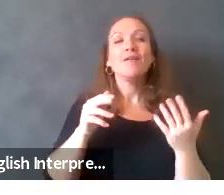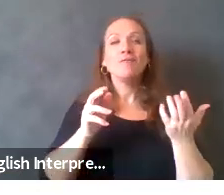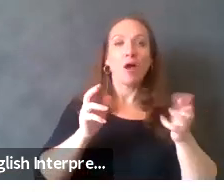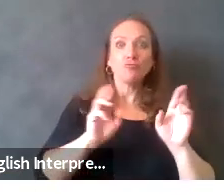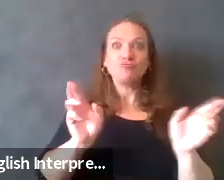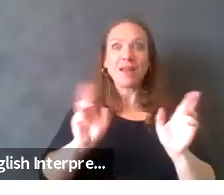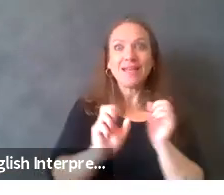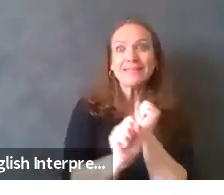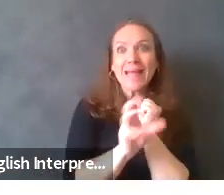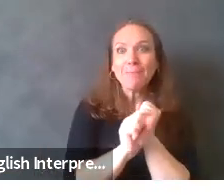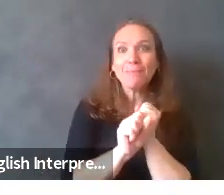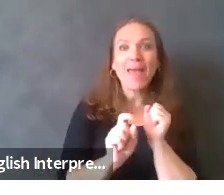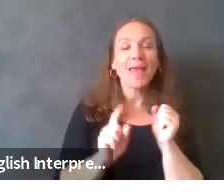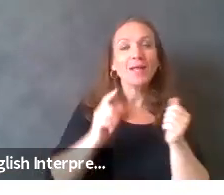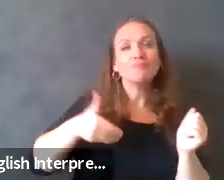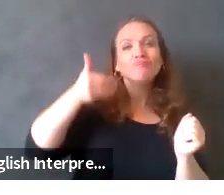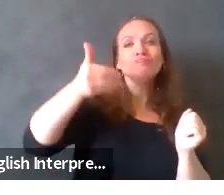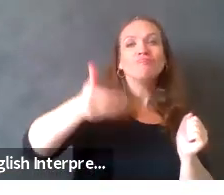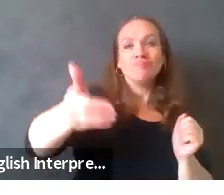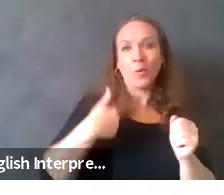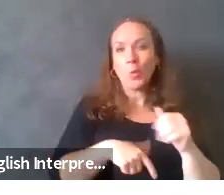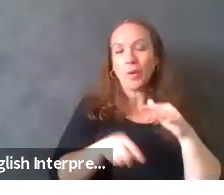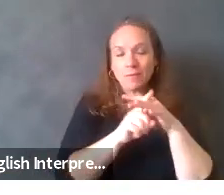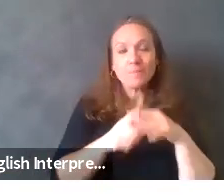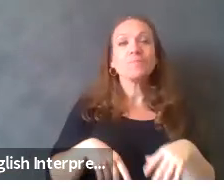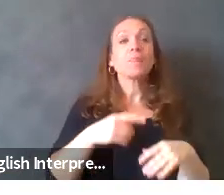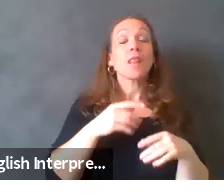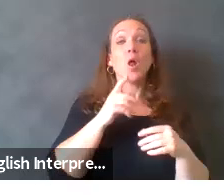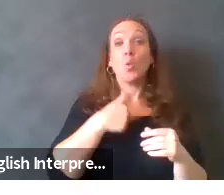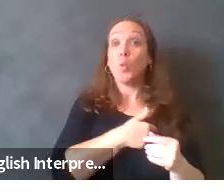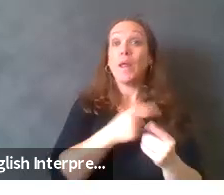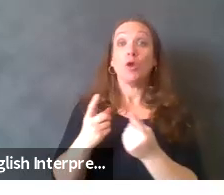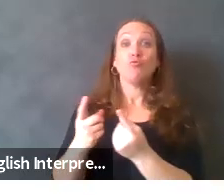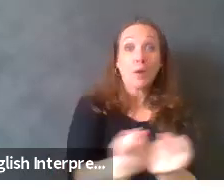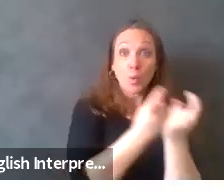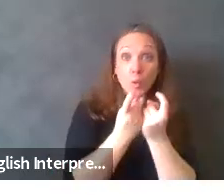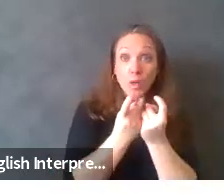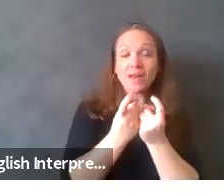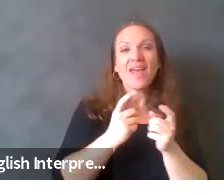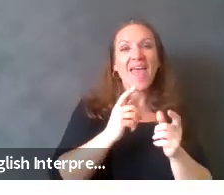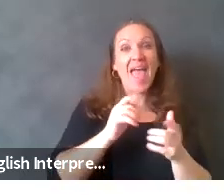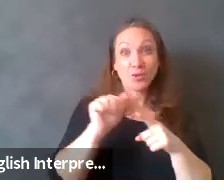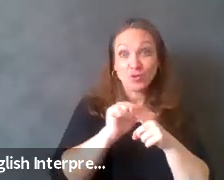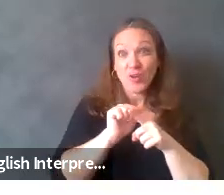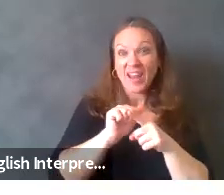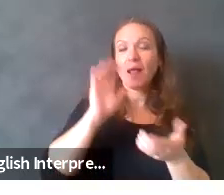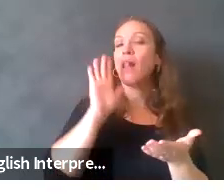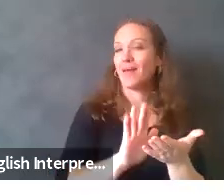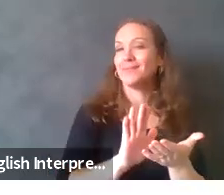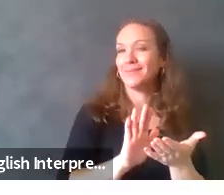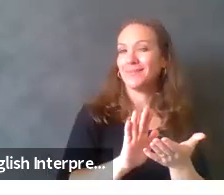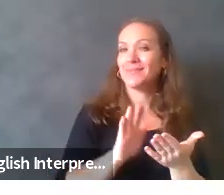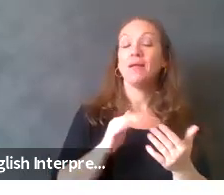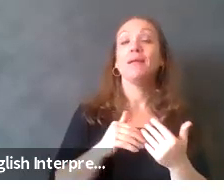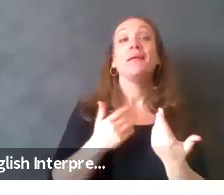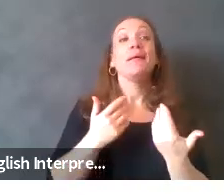that has recruited and required less training of volunteers. And many of those seasonal recruits,